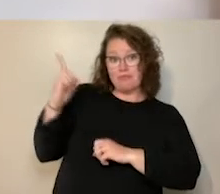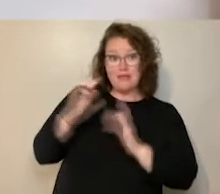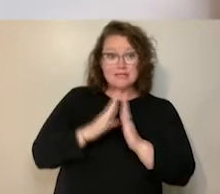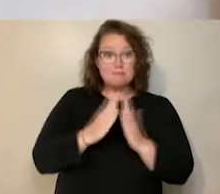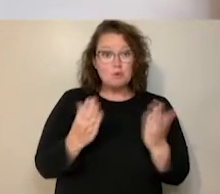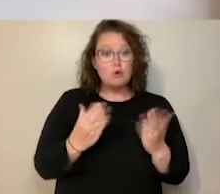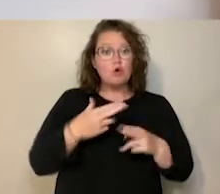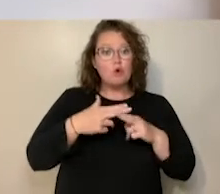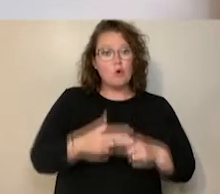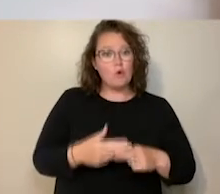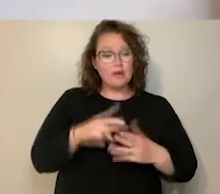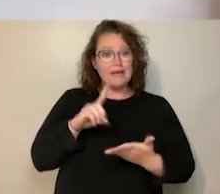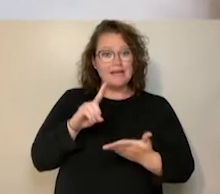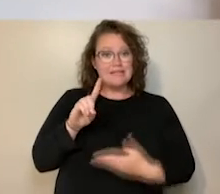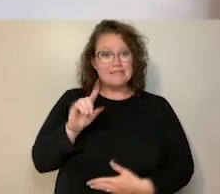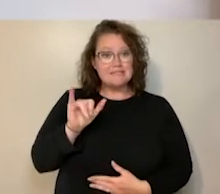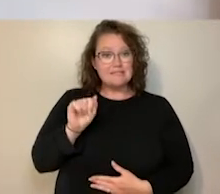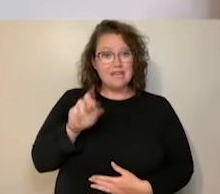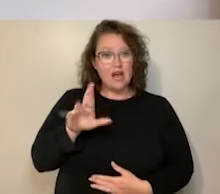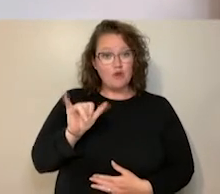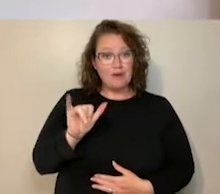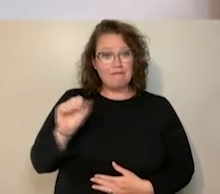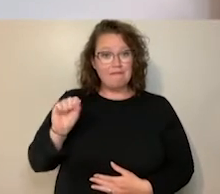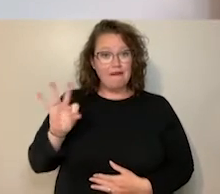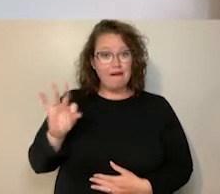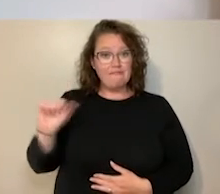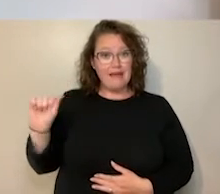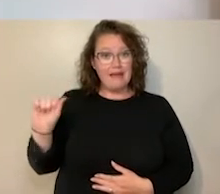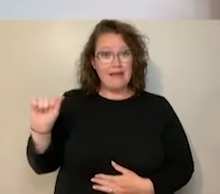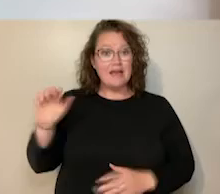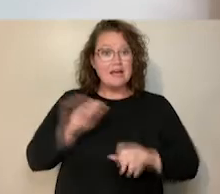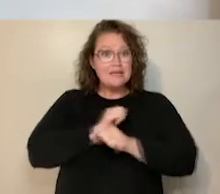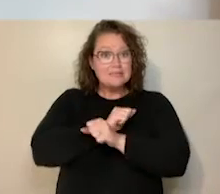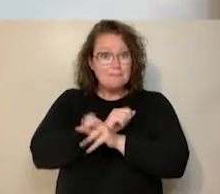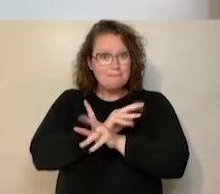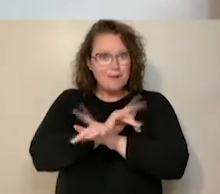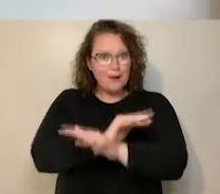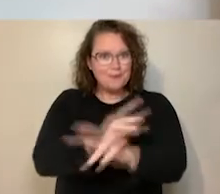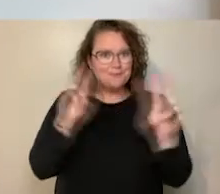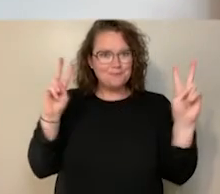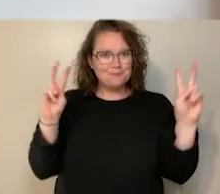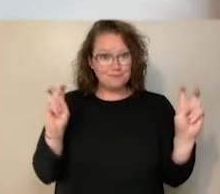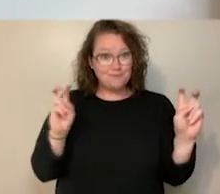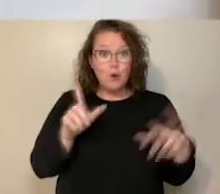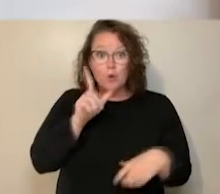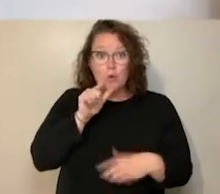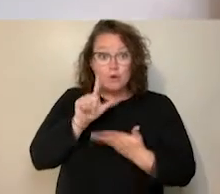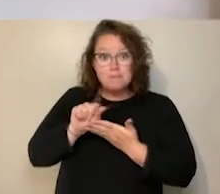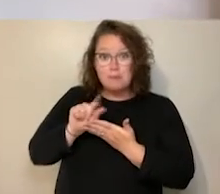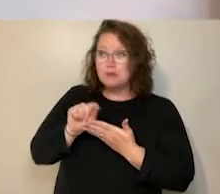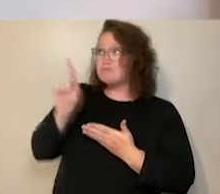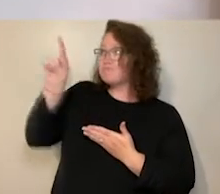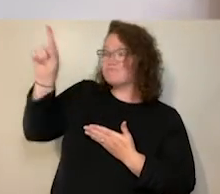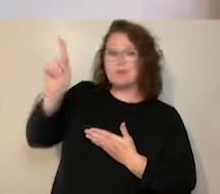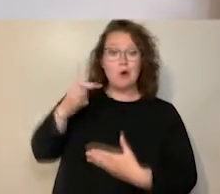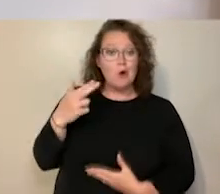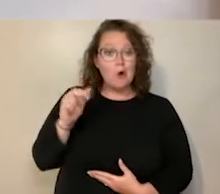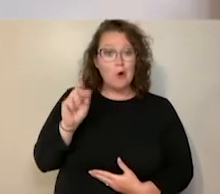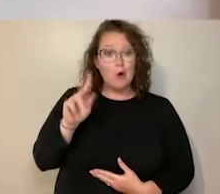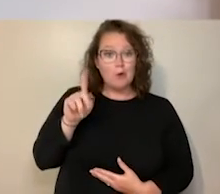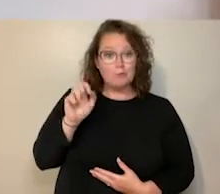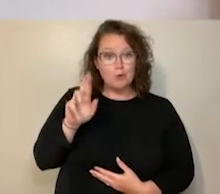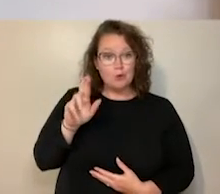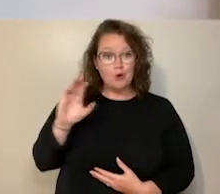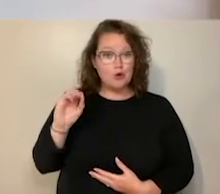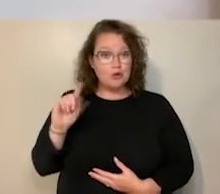Doreen Cronin and illustrated by Harry Bliss, and published by our good friends at HarperCollins. This is a diary of an